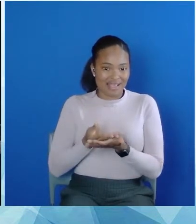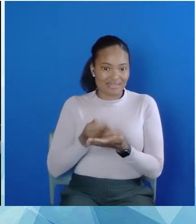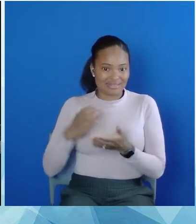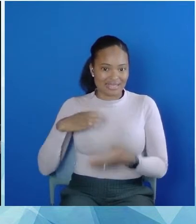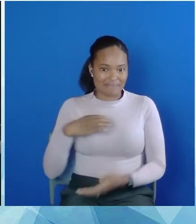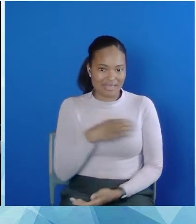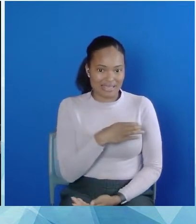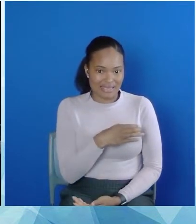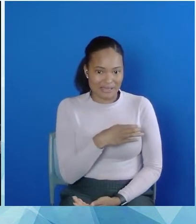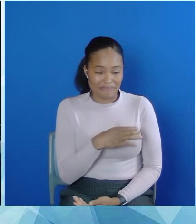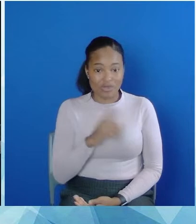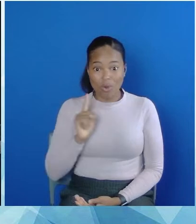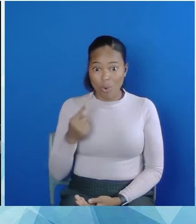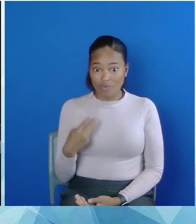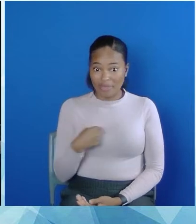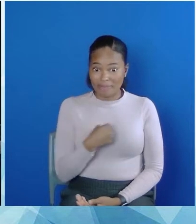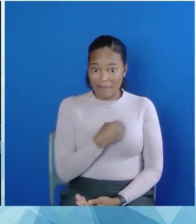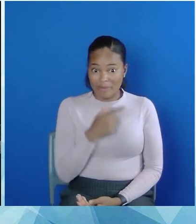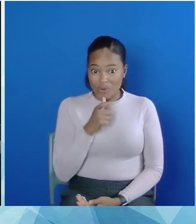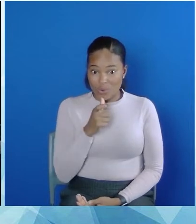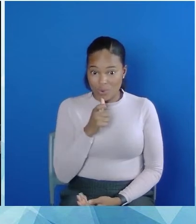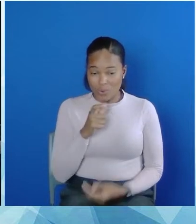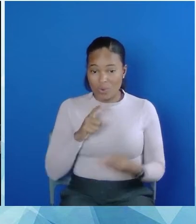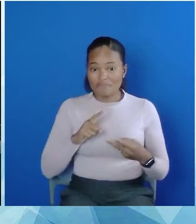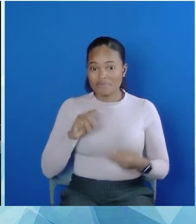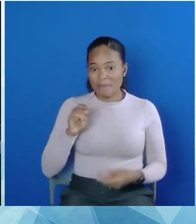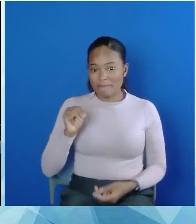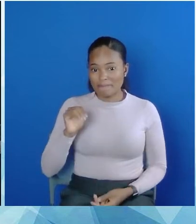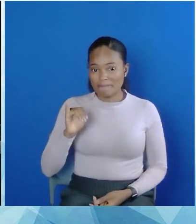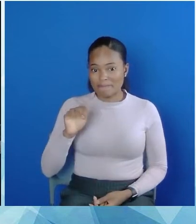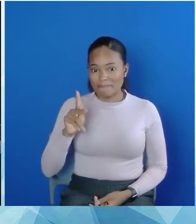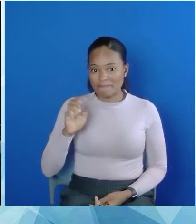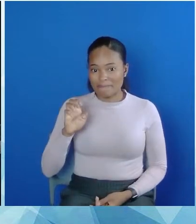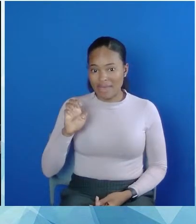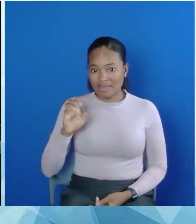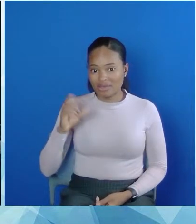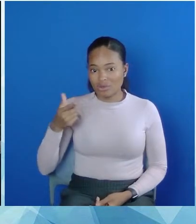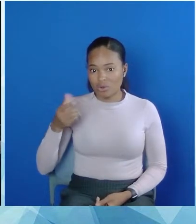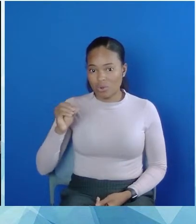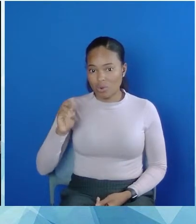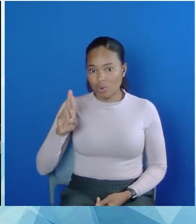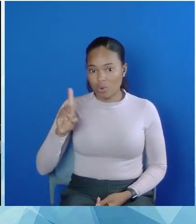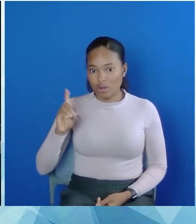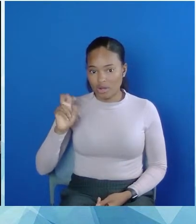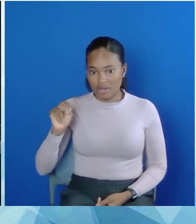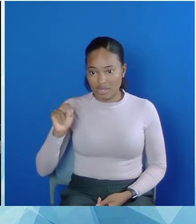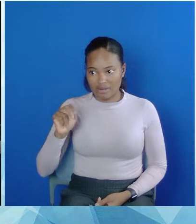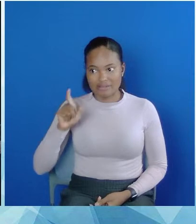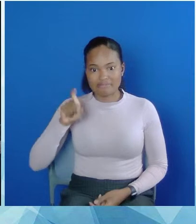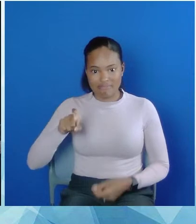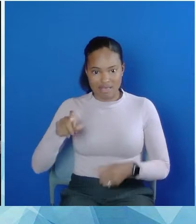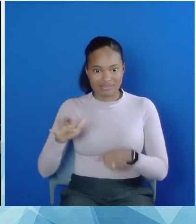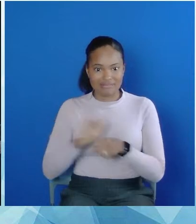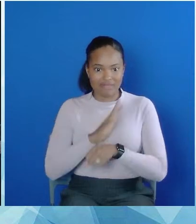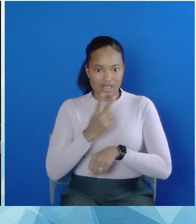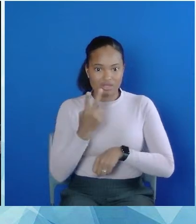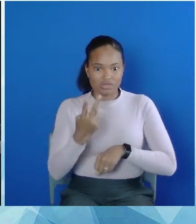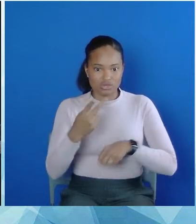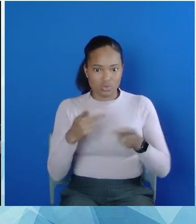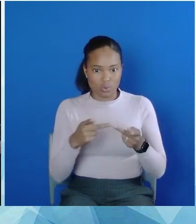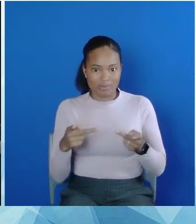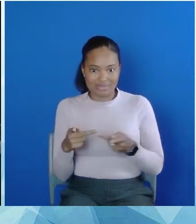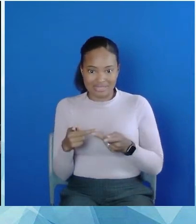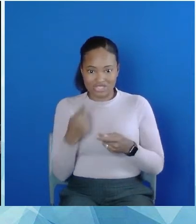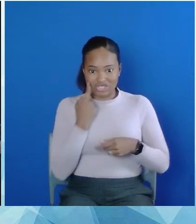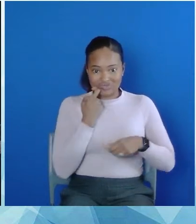remaining member right now is Mike Gordon, so we need to fill 2 spots recently vacated by